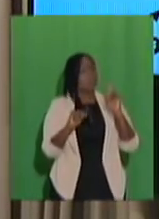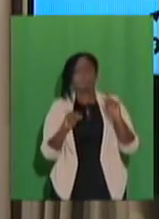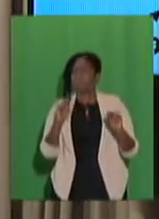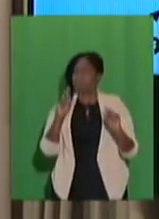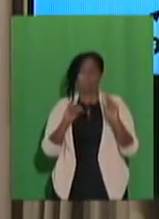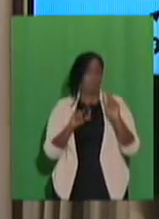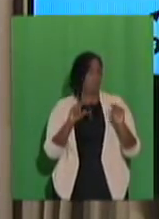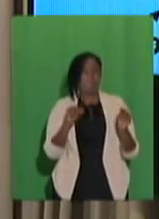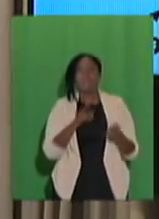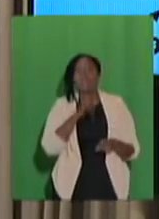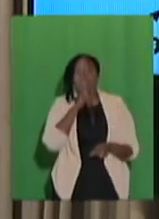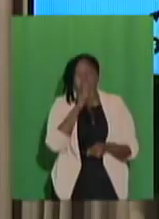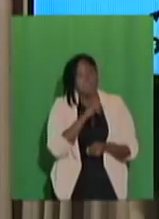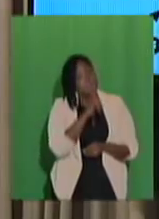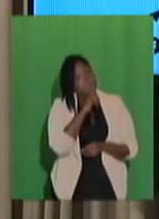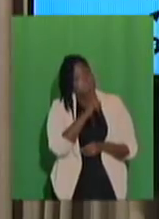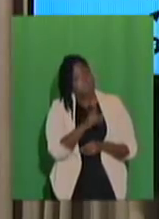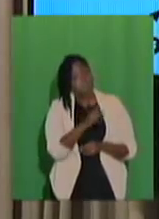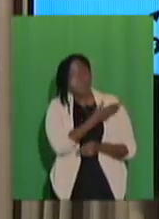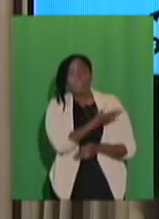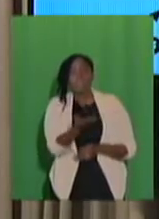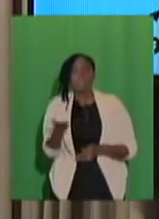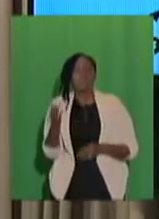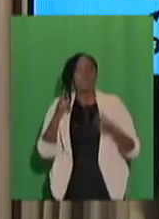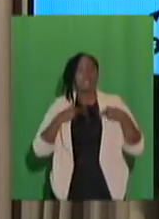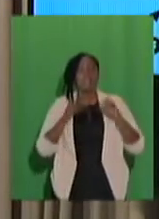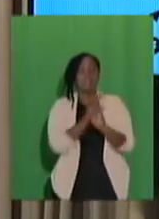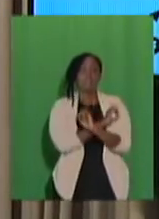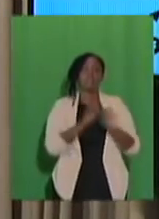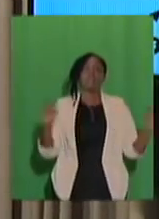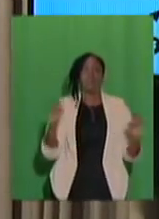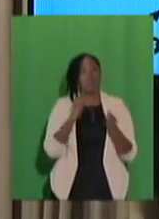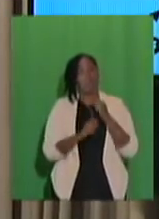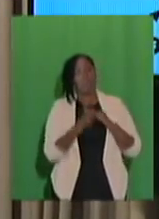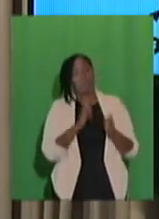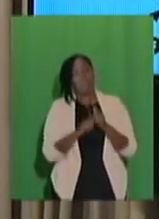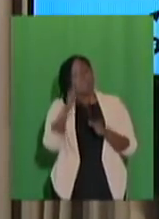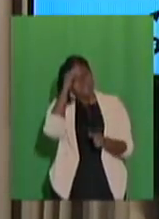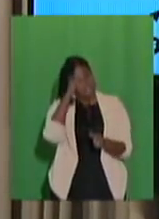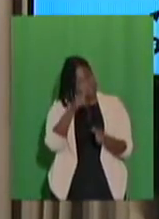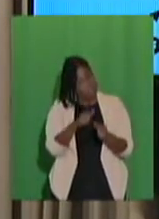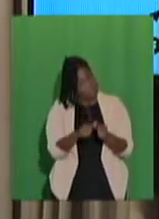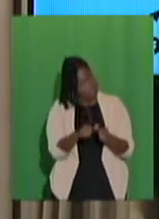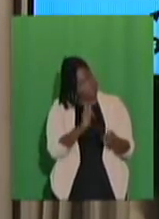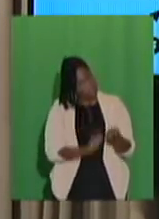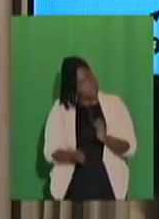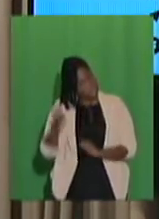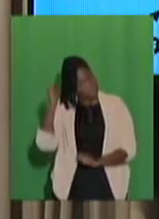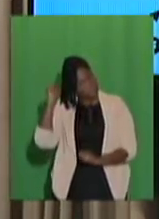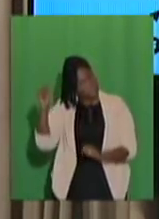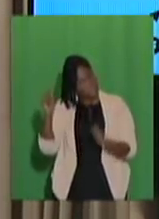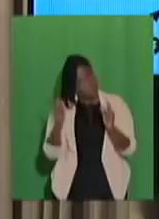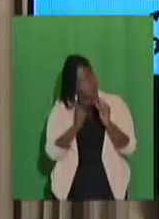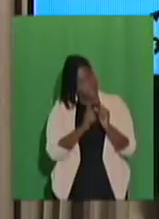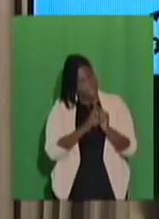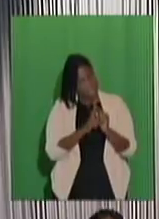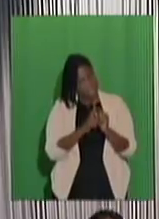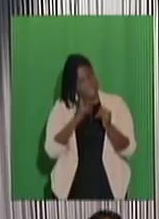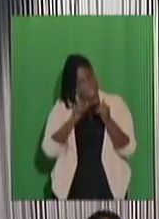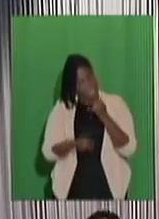will not be negatively impacted. But just remember our watchwords, the last one being tolerance. Thank you very